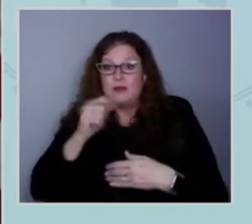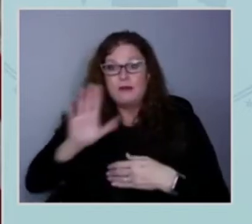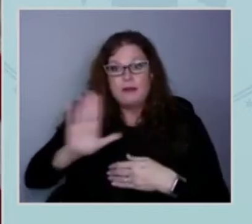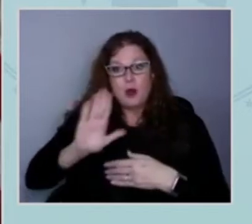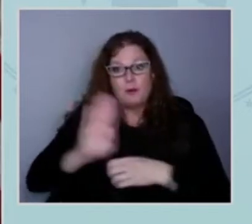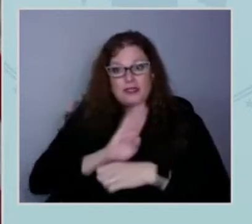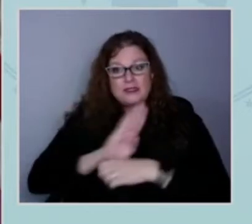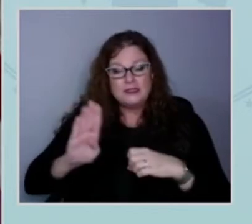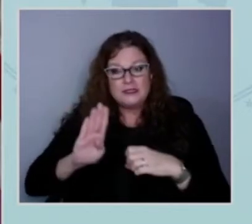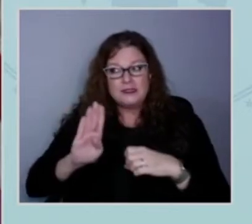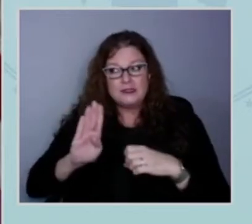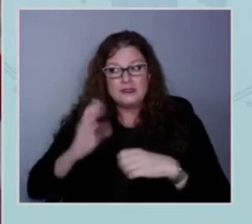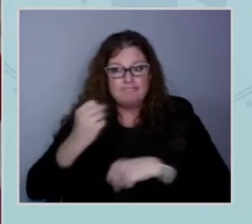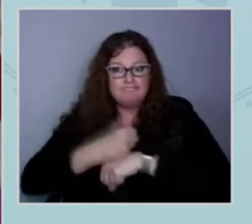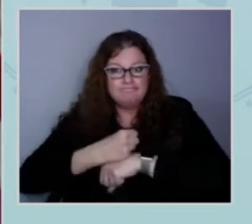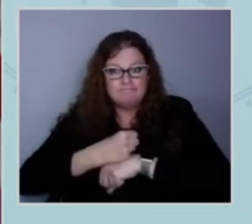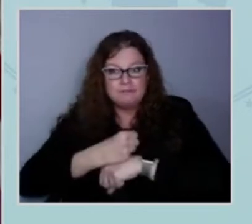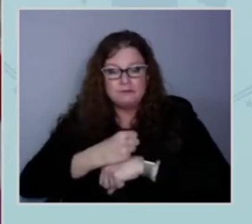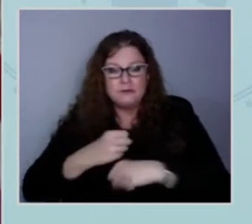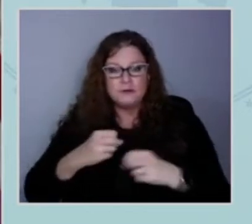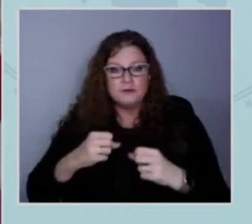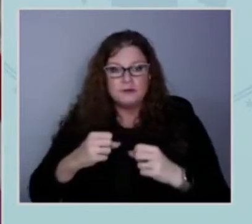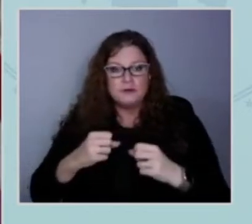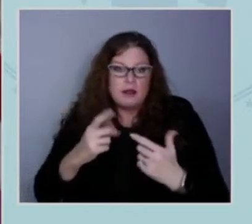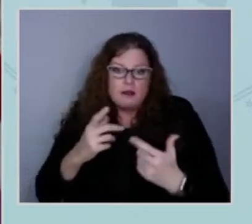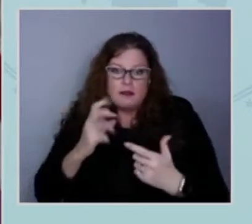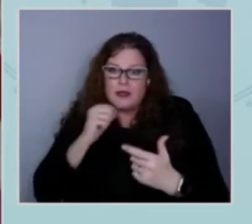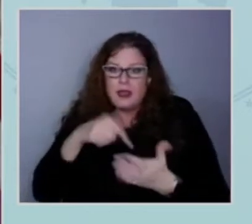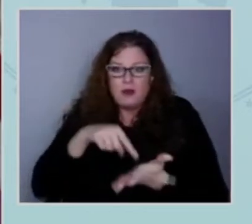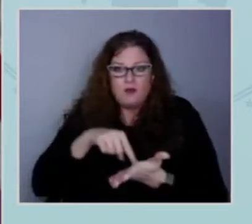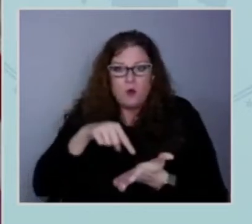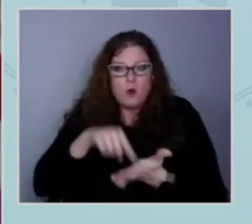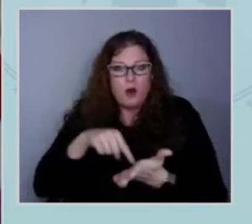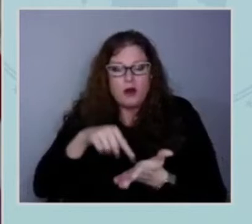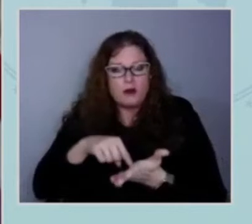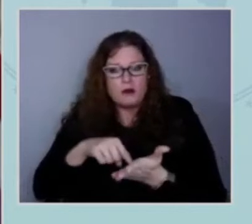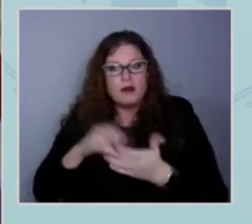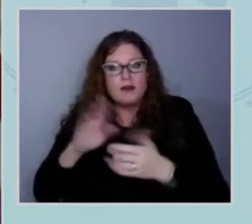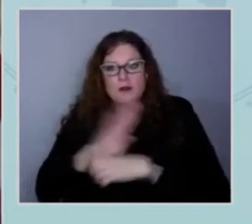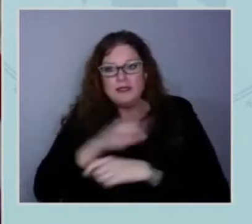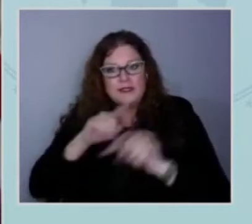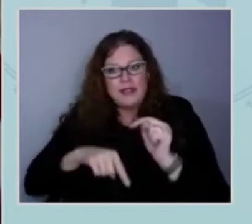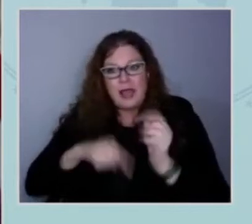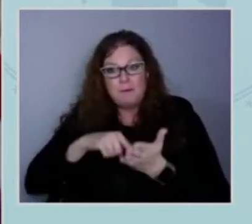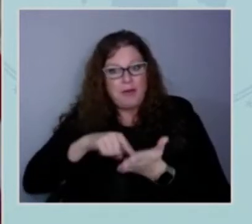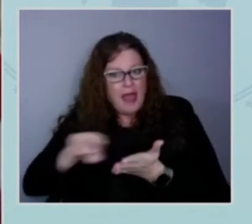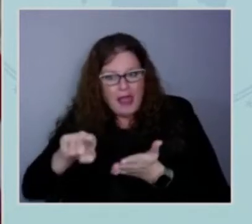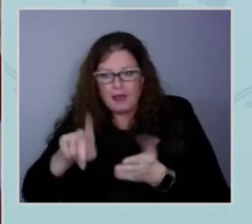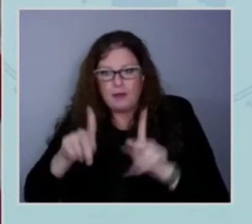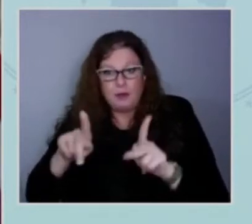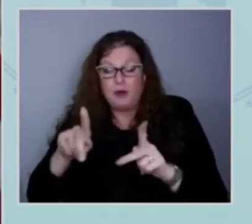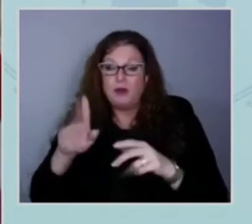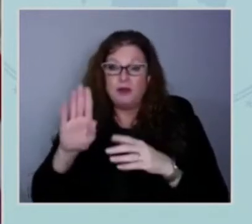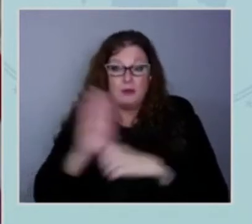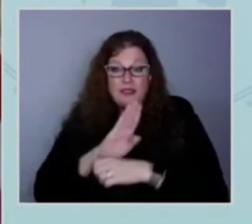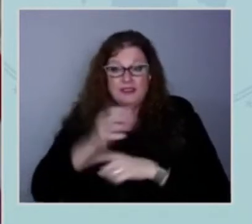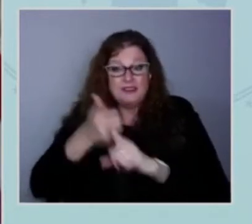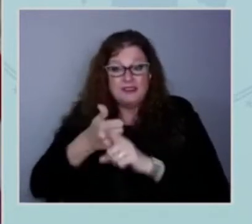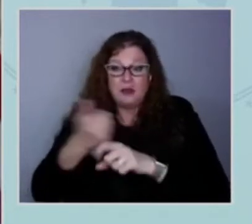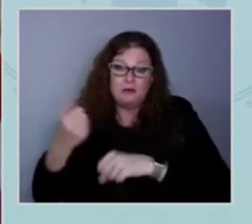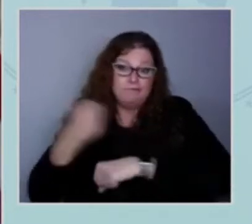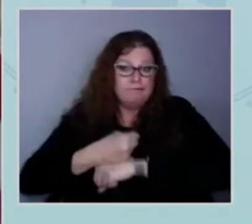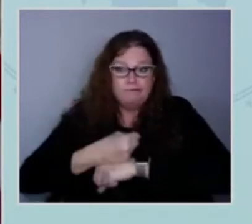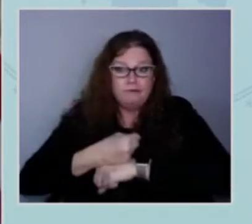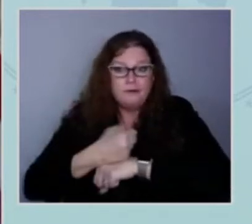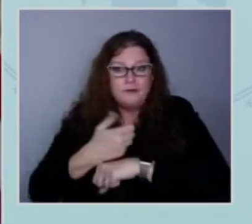health insurance because their businesses went out of business. So they can't afford,